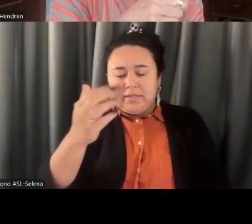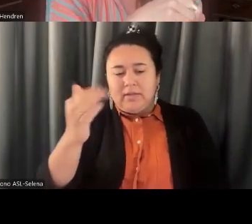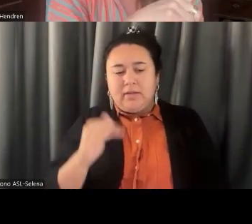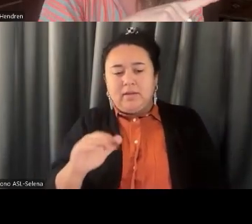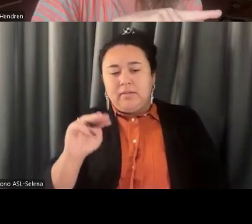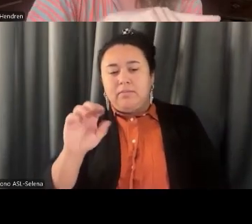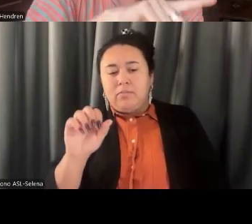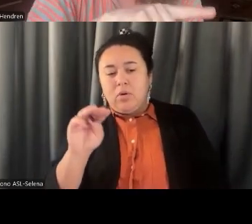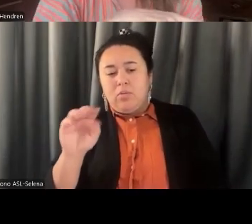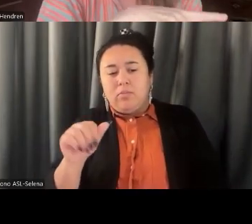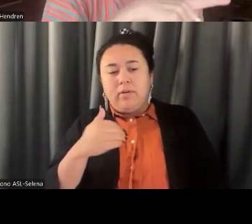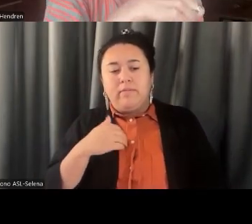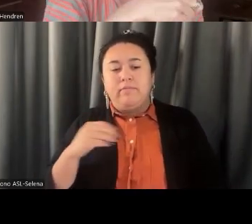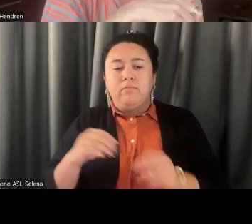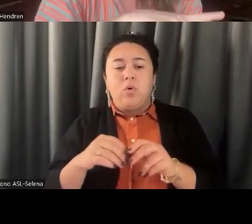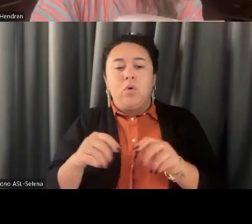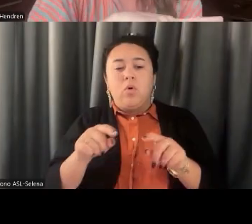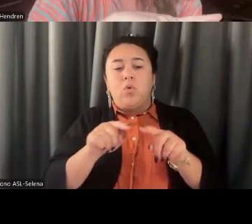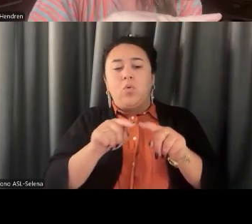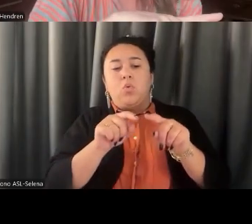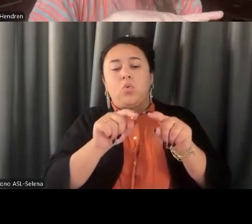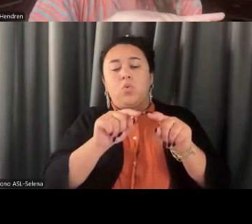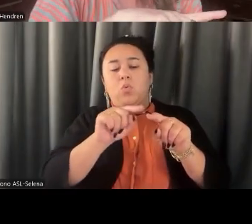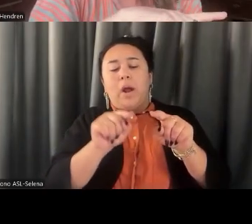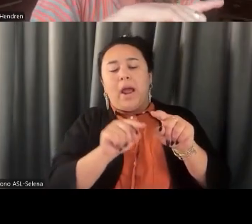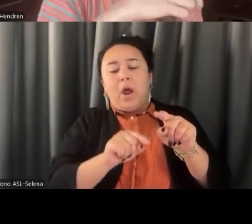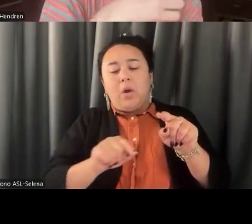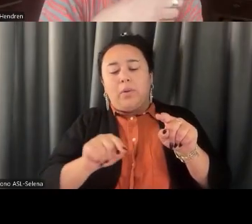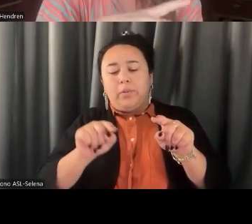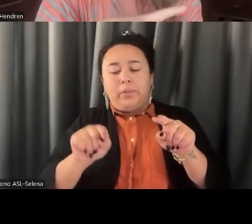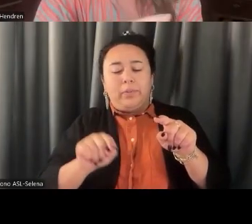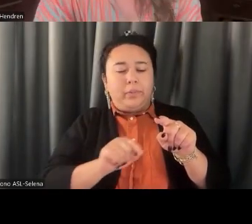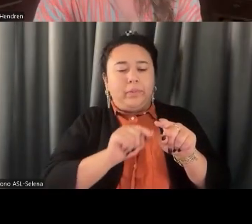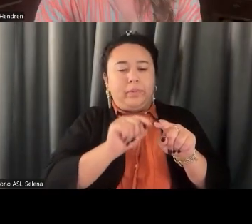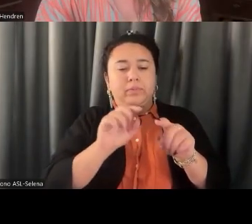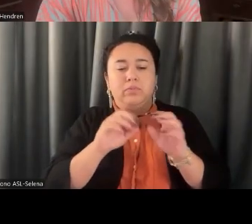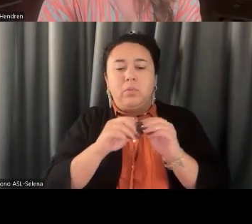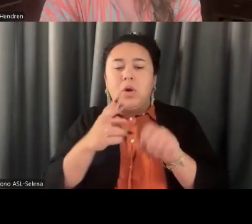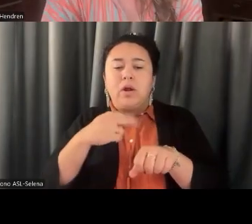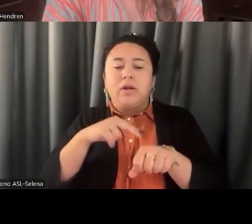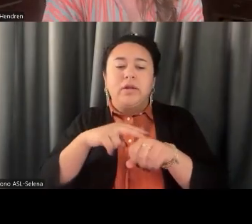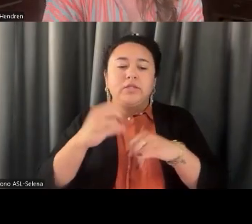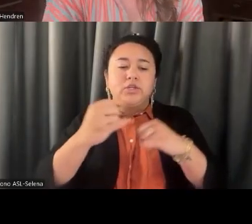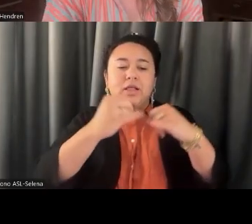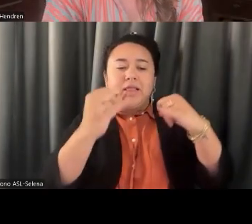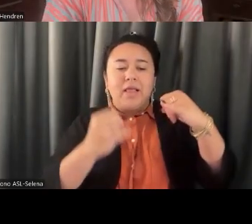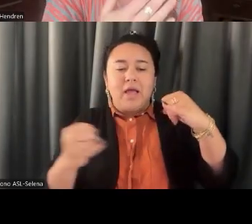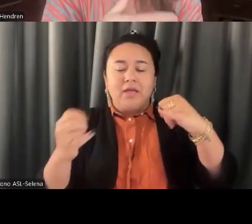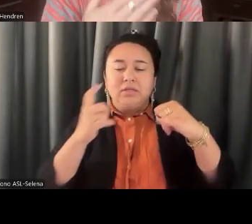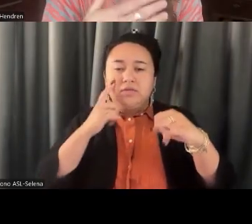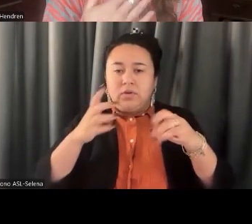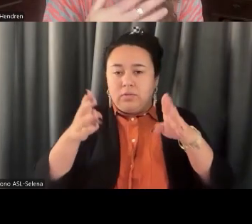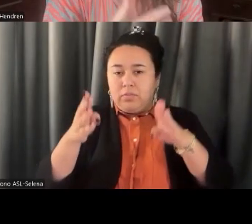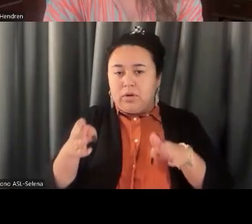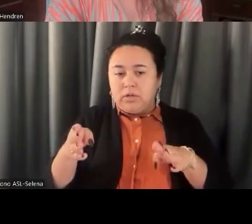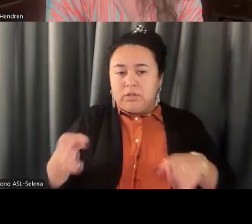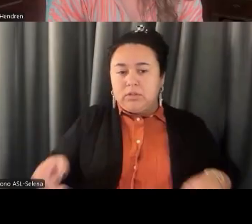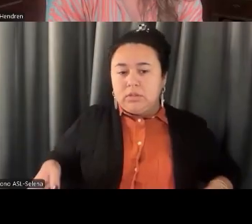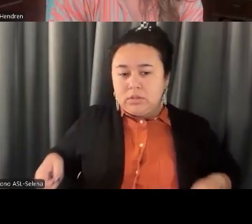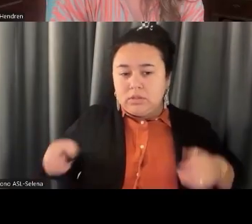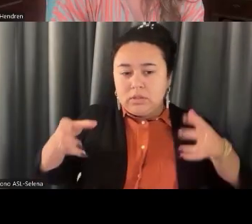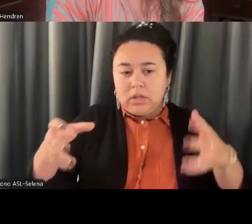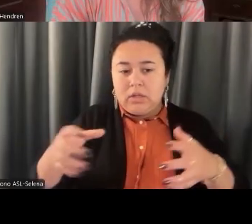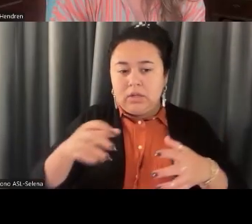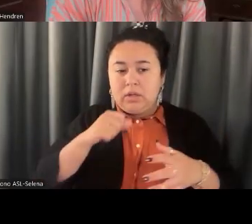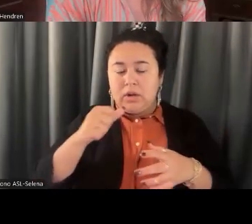has more rounded edges, kind of organic lines for the figure, and just takes away that kind of